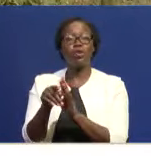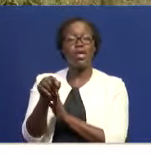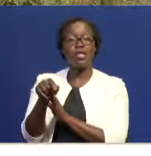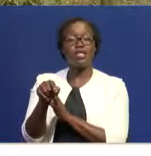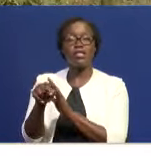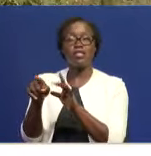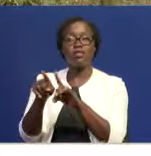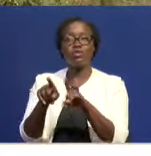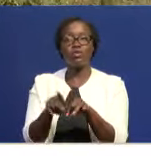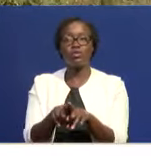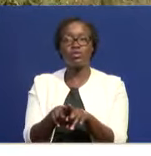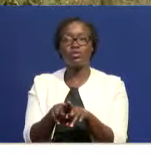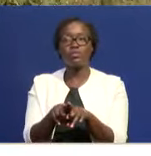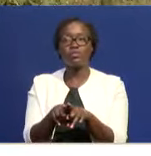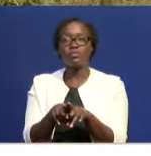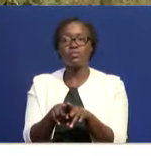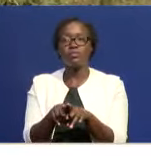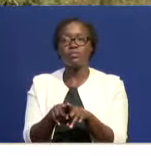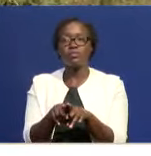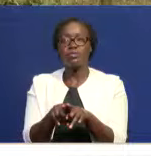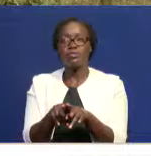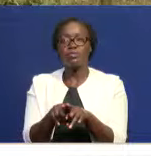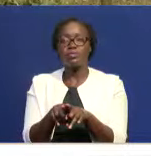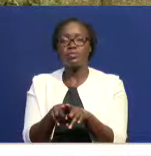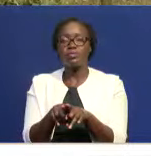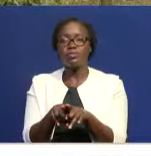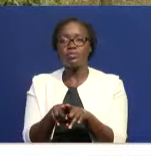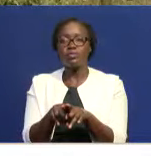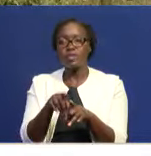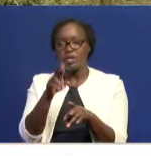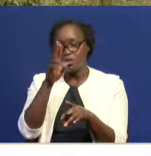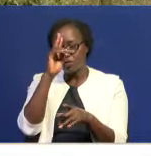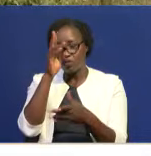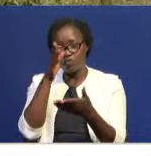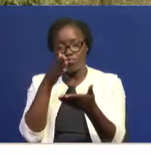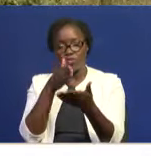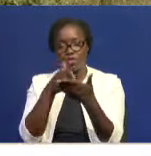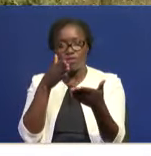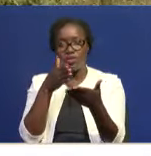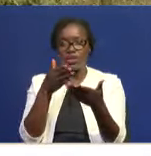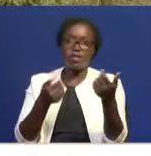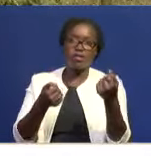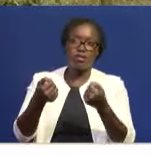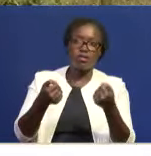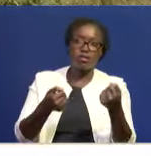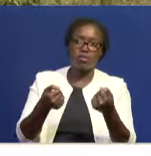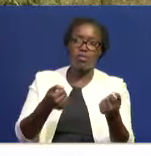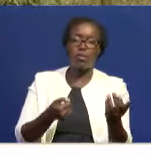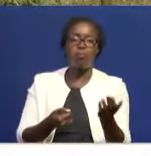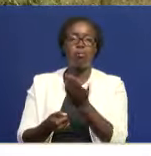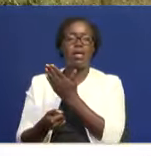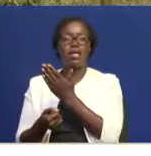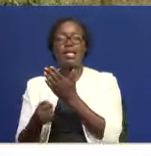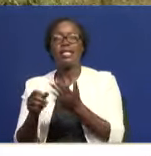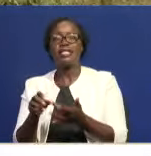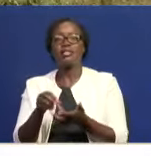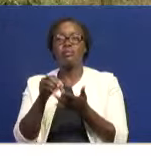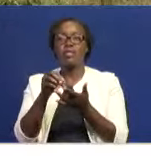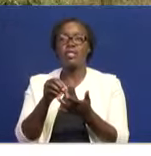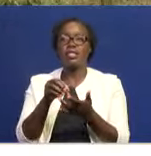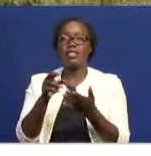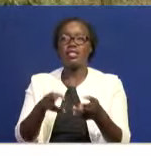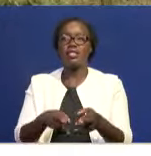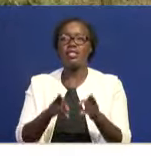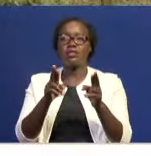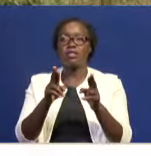also, there were many places cutting off transport. Vehicles were able to turn back, especially, you know, this is the